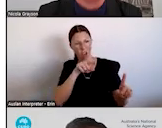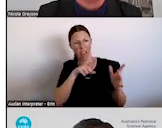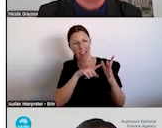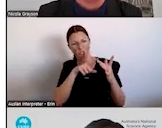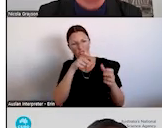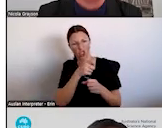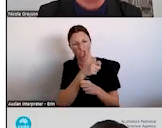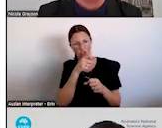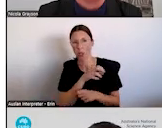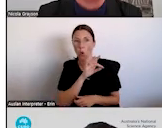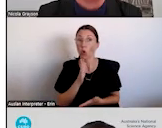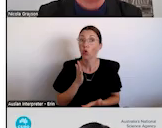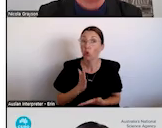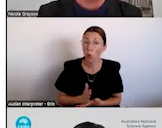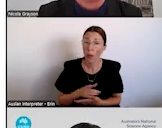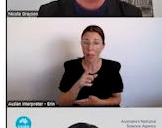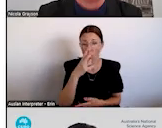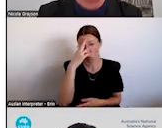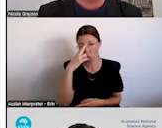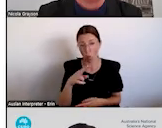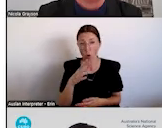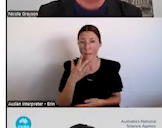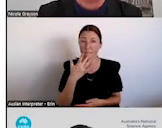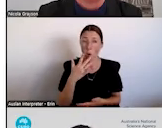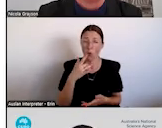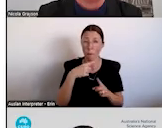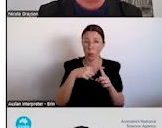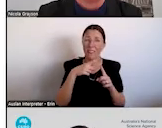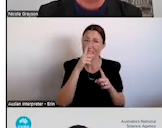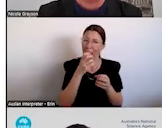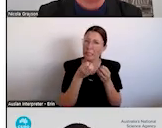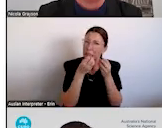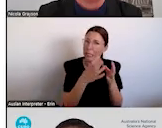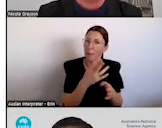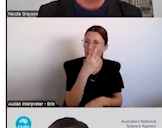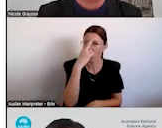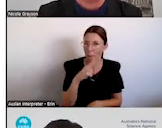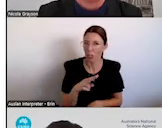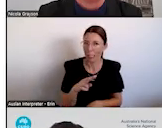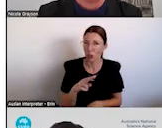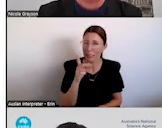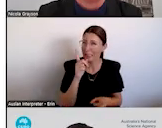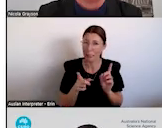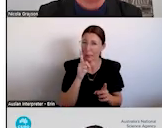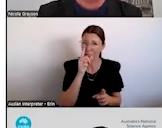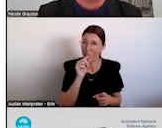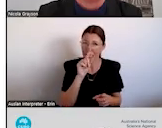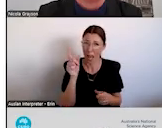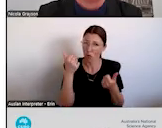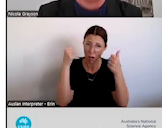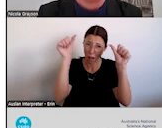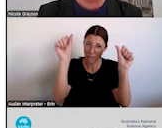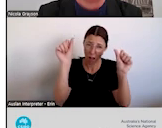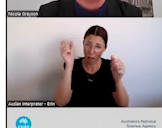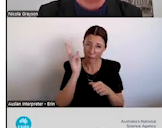it's a false positive, it's a huge reputation damage. It sometimes cannot be easily recovered once that's out. So how